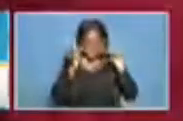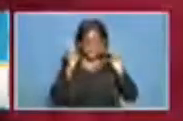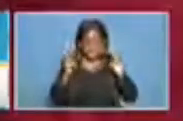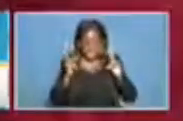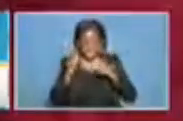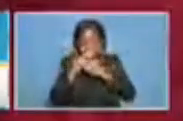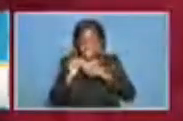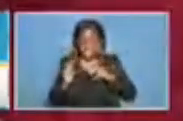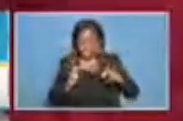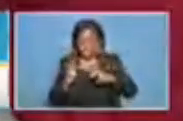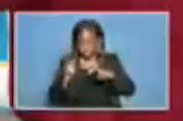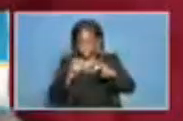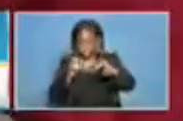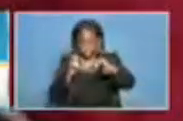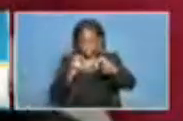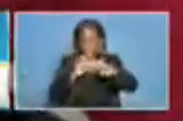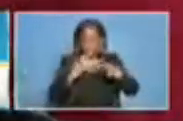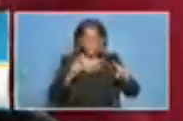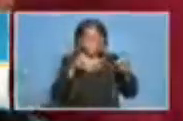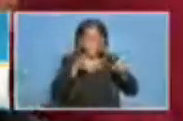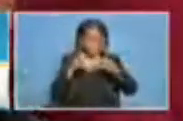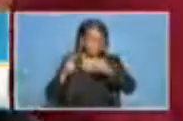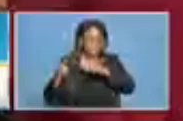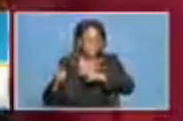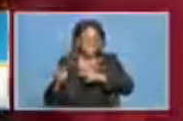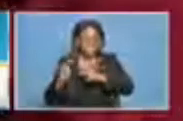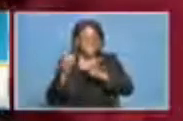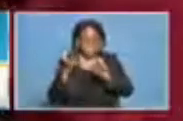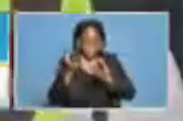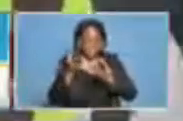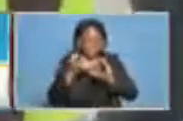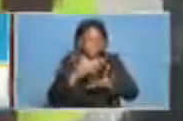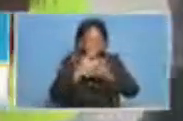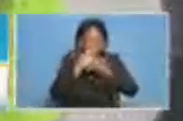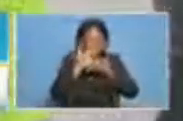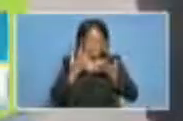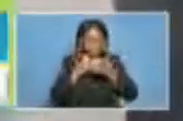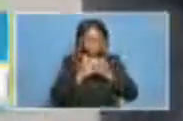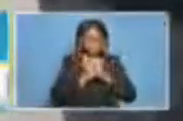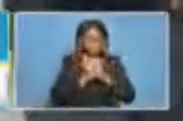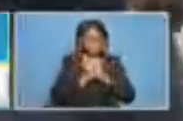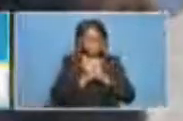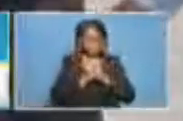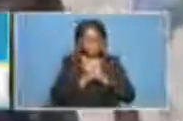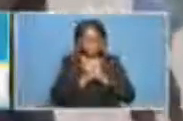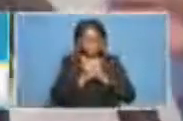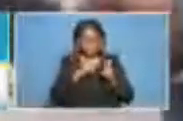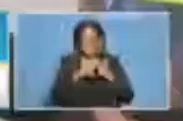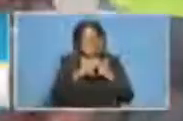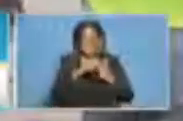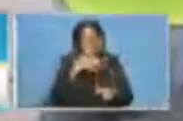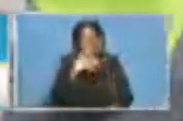saw all of the infrastructure that was going up, and we really wanted to participate in that. Cygnus President and